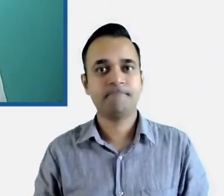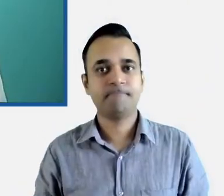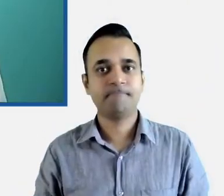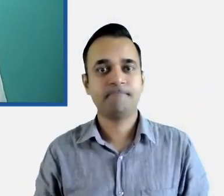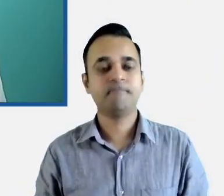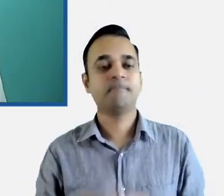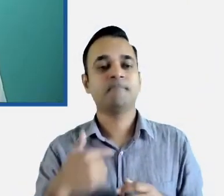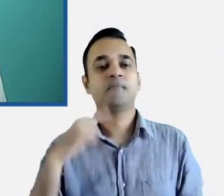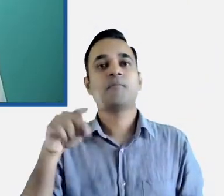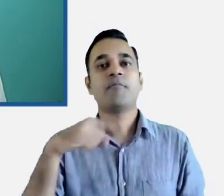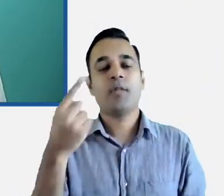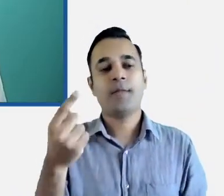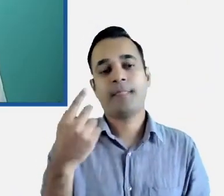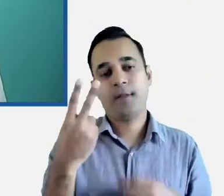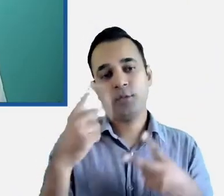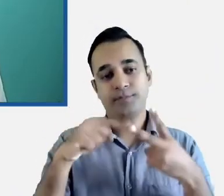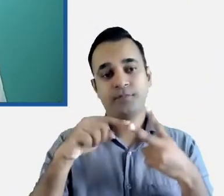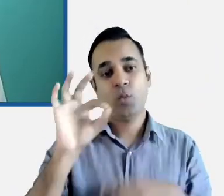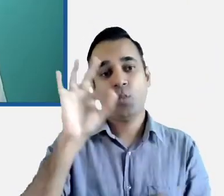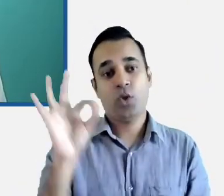How can the UNOPS support